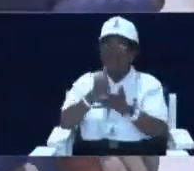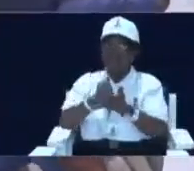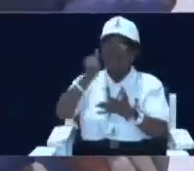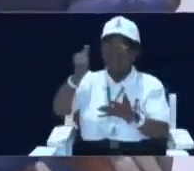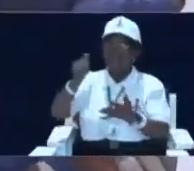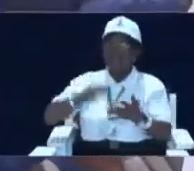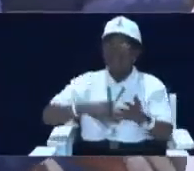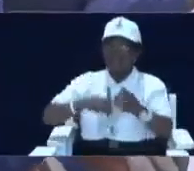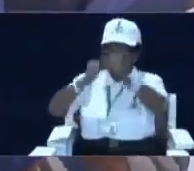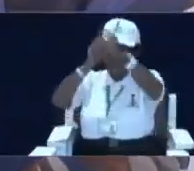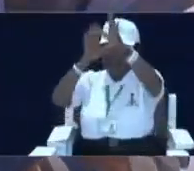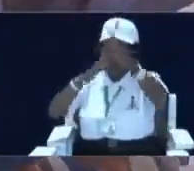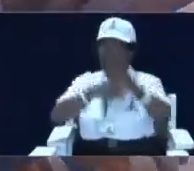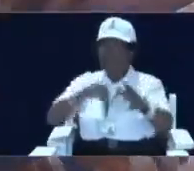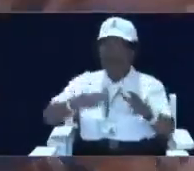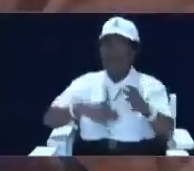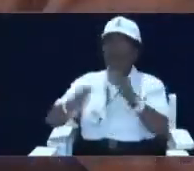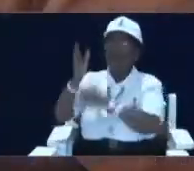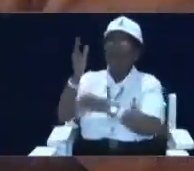My Father and my God, today,